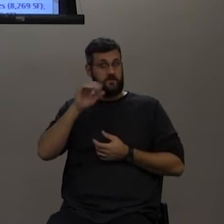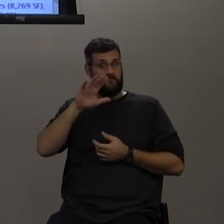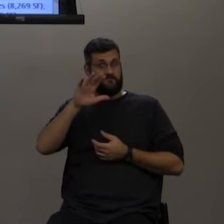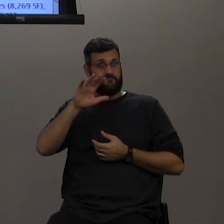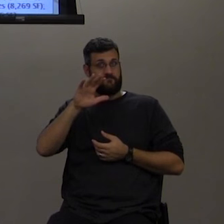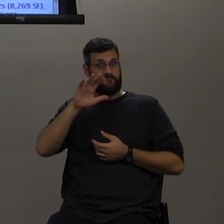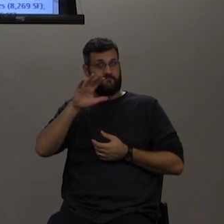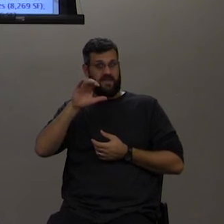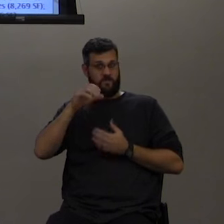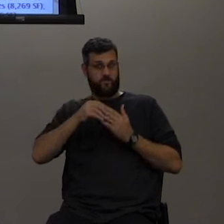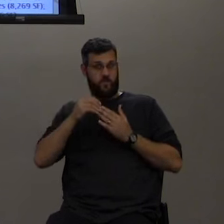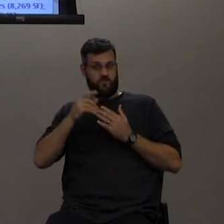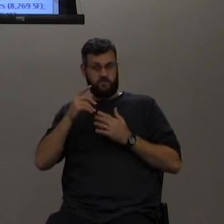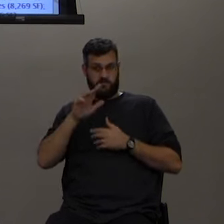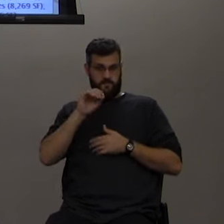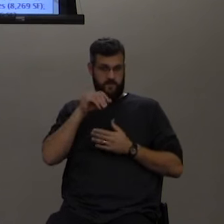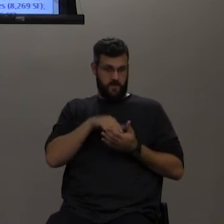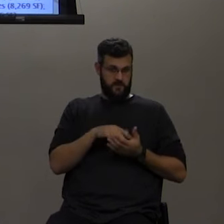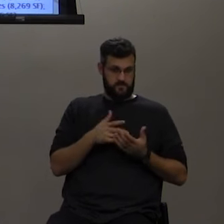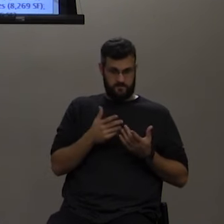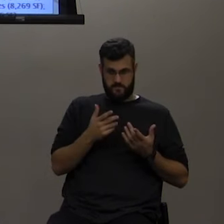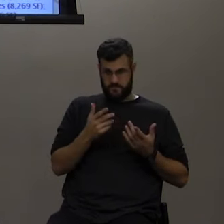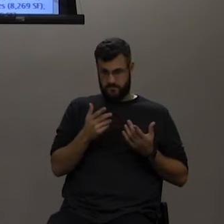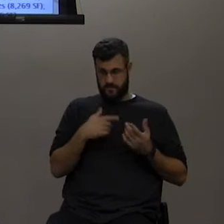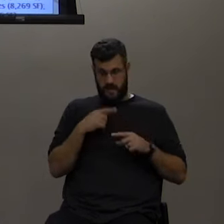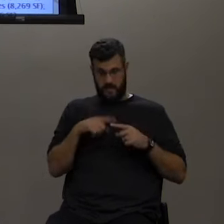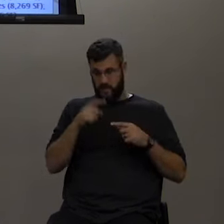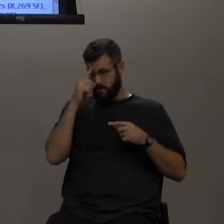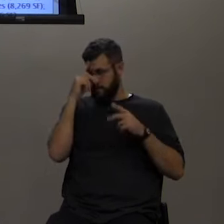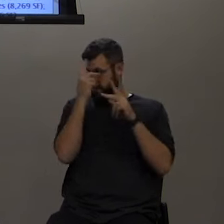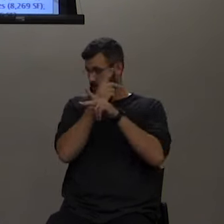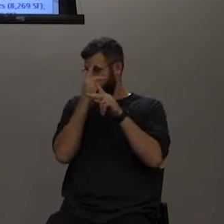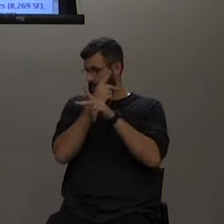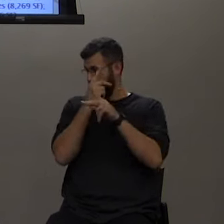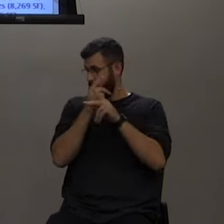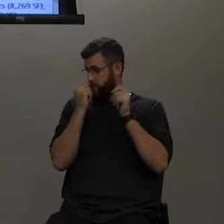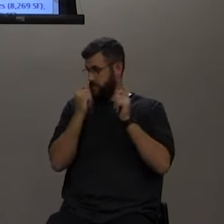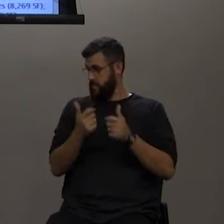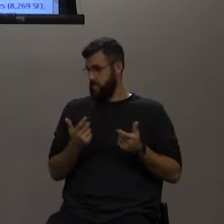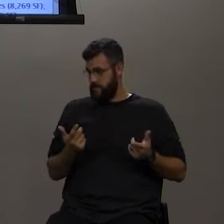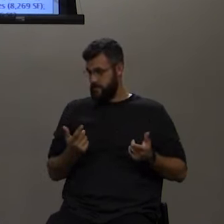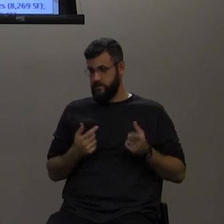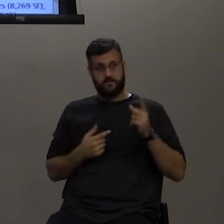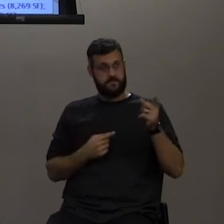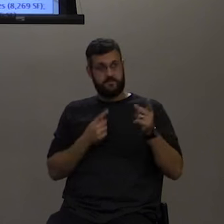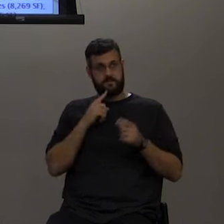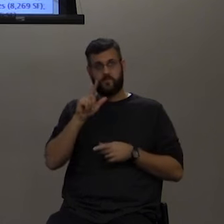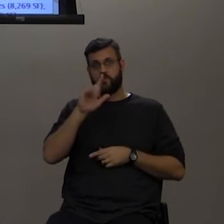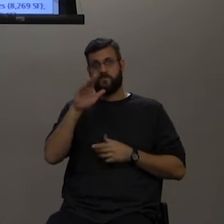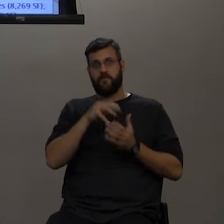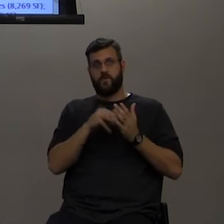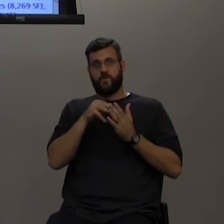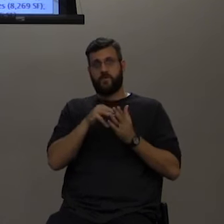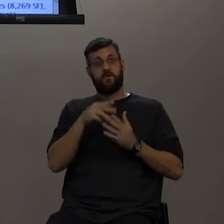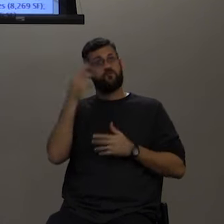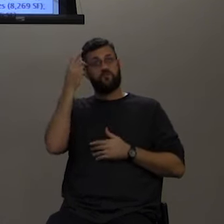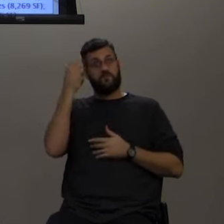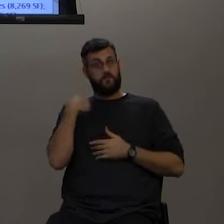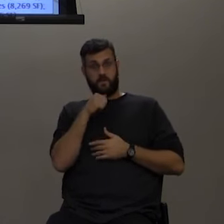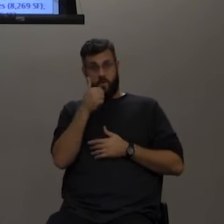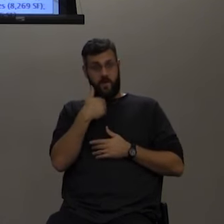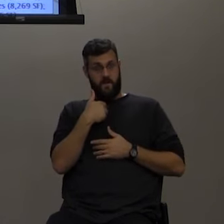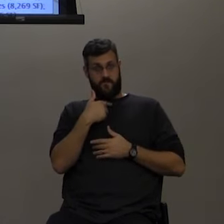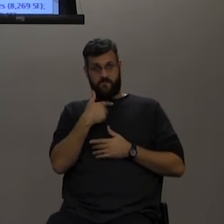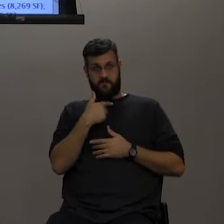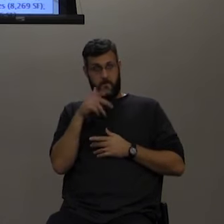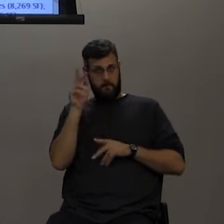50,000 square feet, that's whatever number that I can't do that math in my head off the top of my head. But the reality is we don't have enough of that